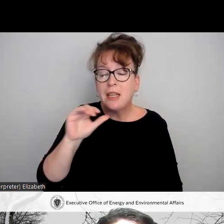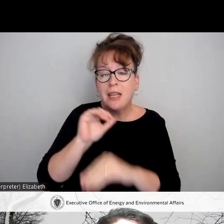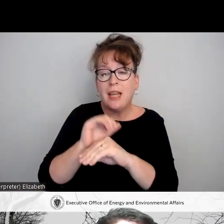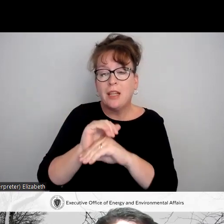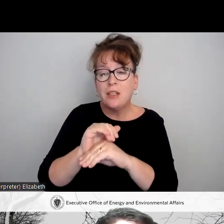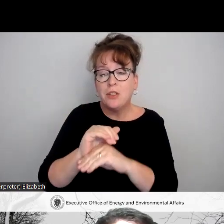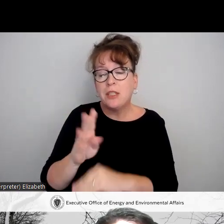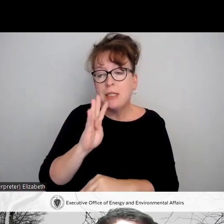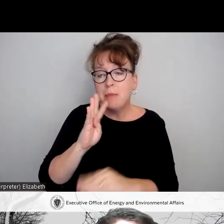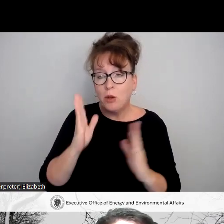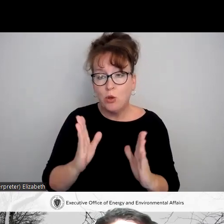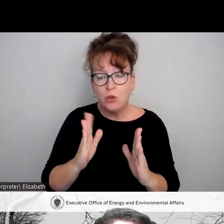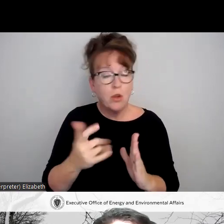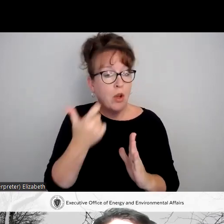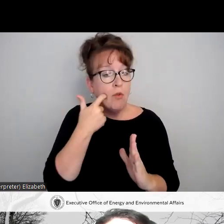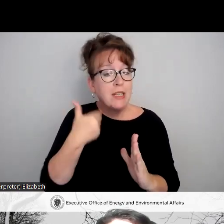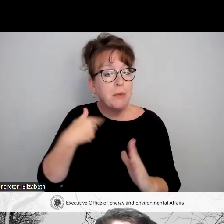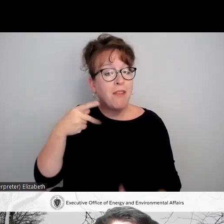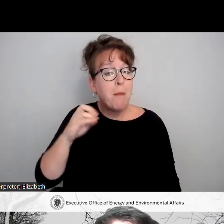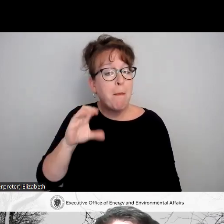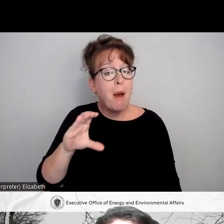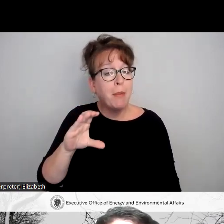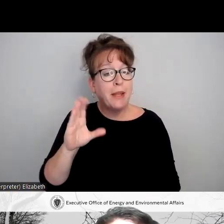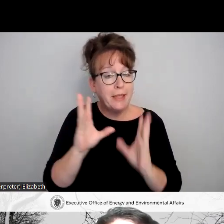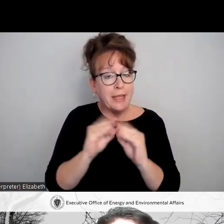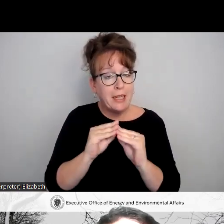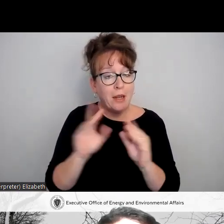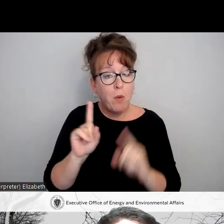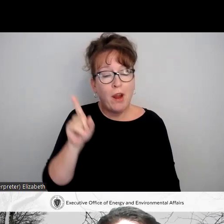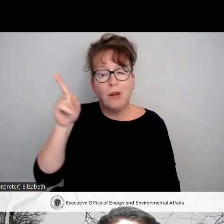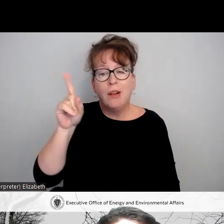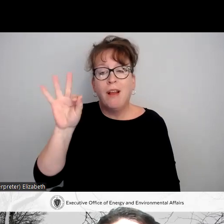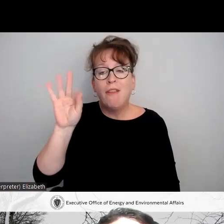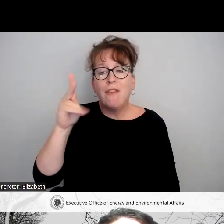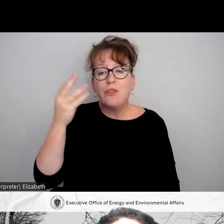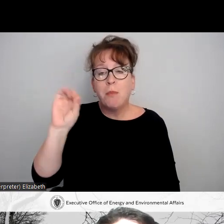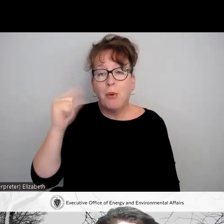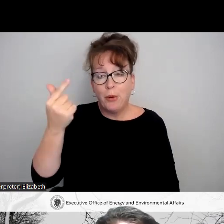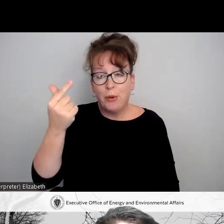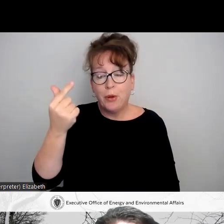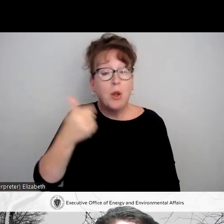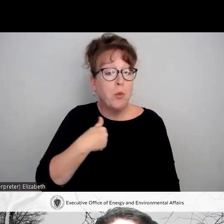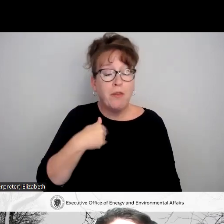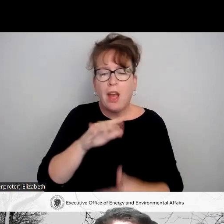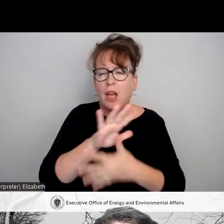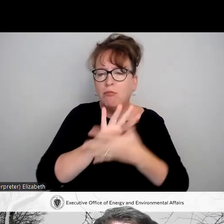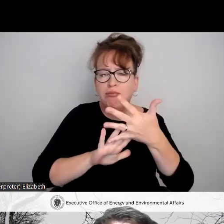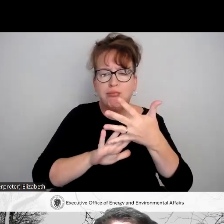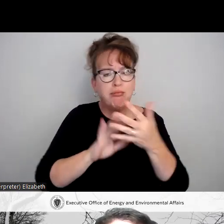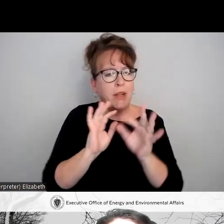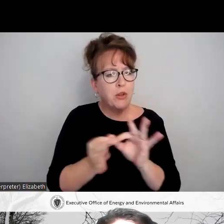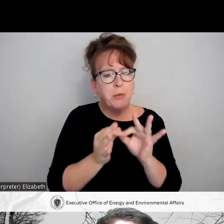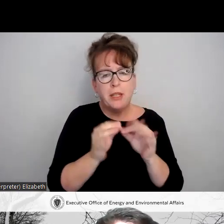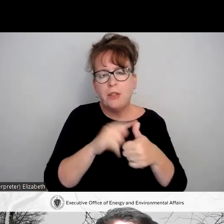We had a recent public hearing in Fitchburg. For example, we had interpretation in Spanish,